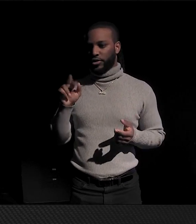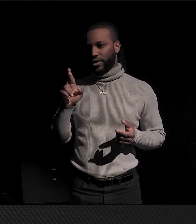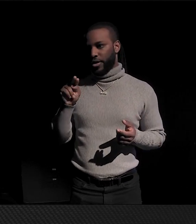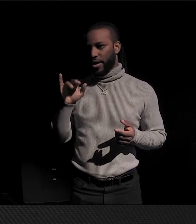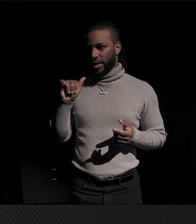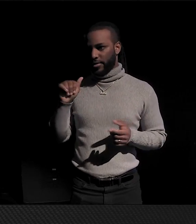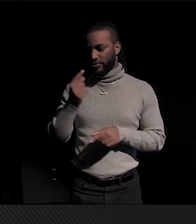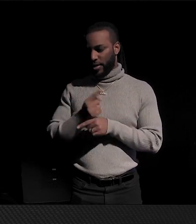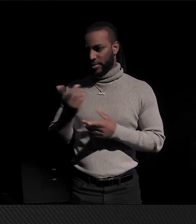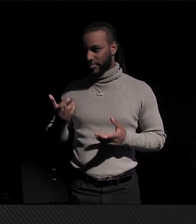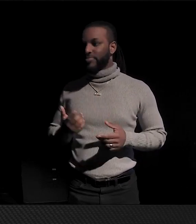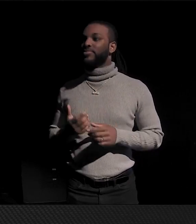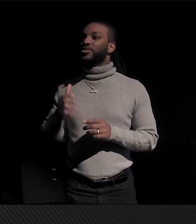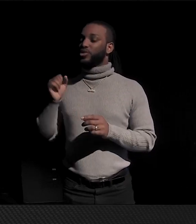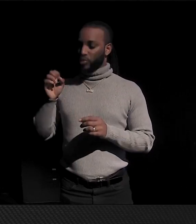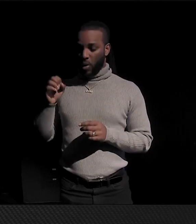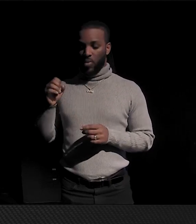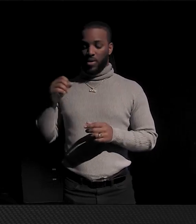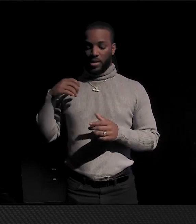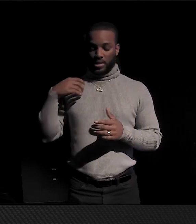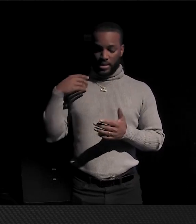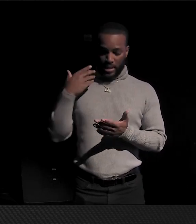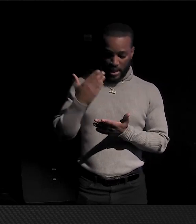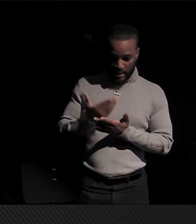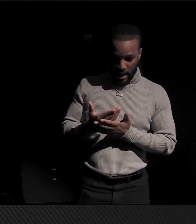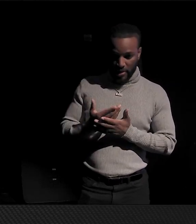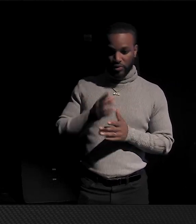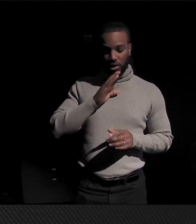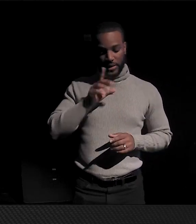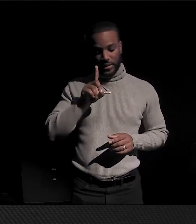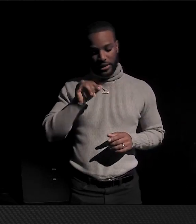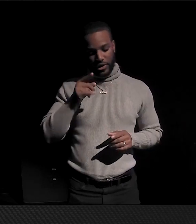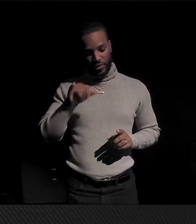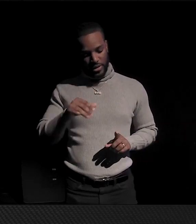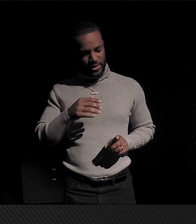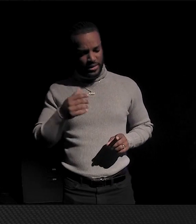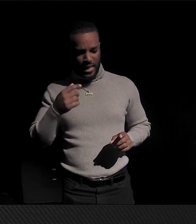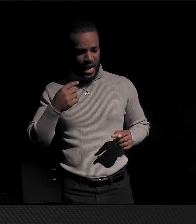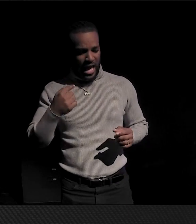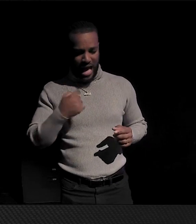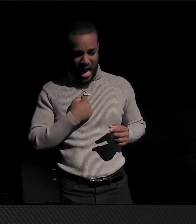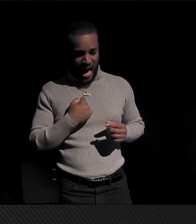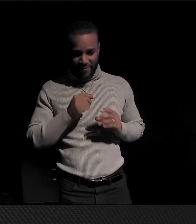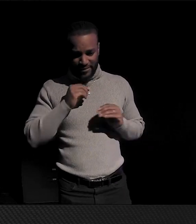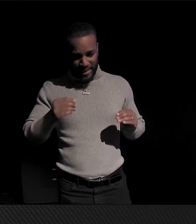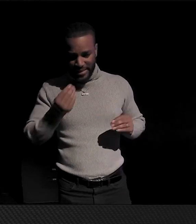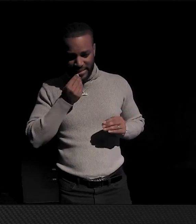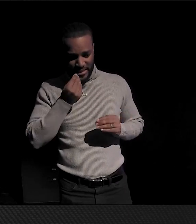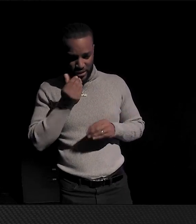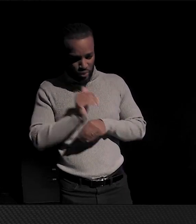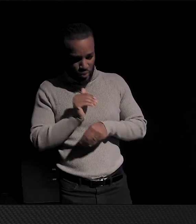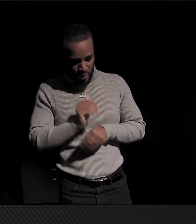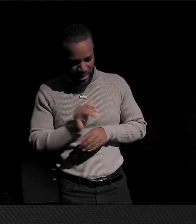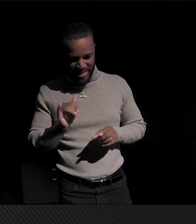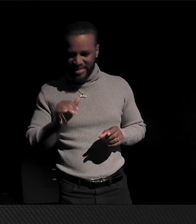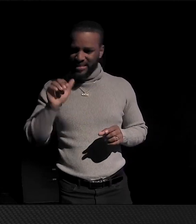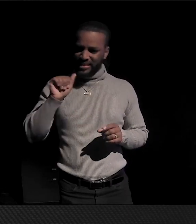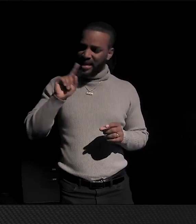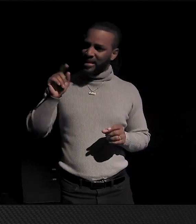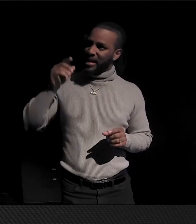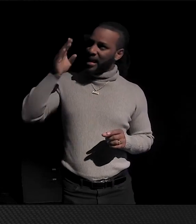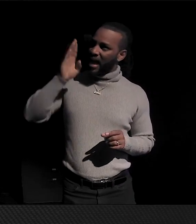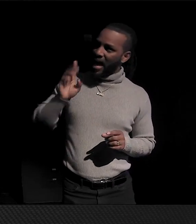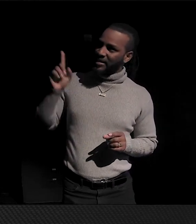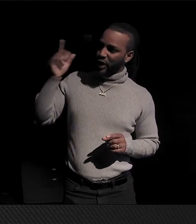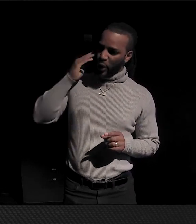And so they land, and he's talking to Diggory, who's this little boy. He says, like, I don't have anything to eat tonight. Like, didn't Aslan know I